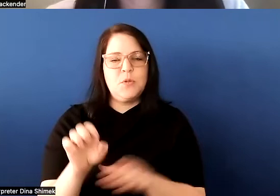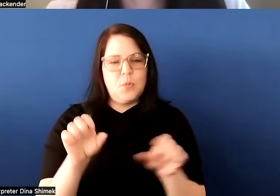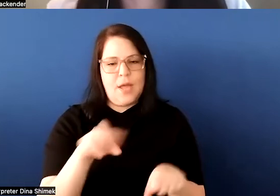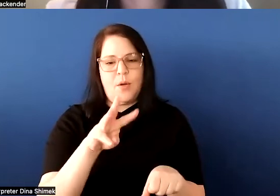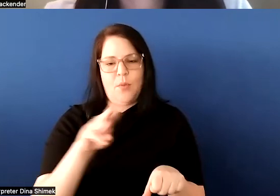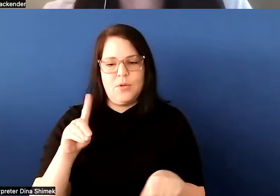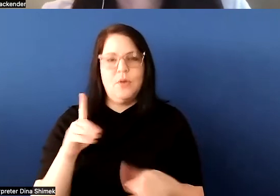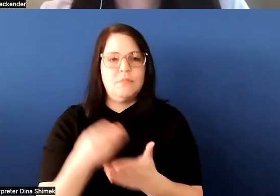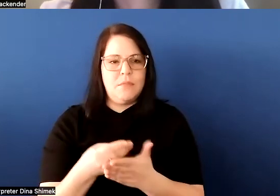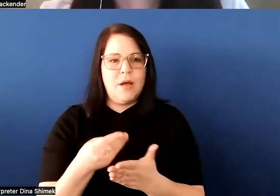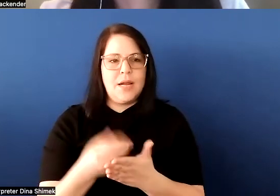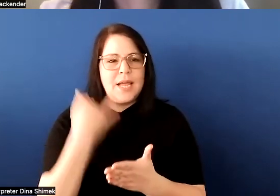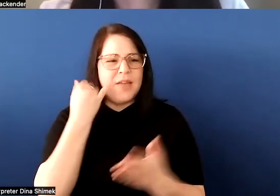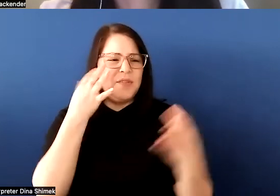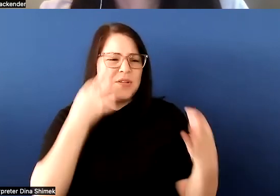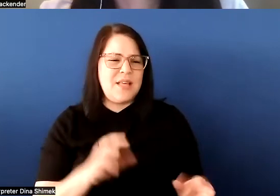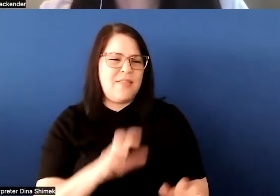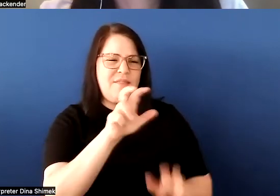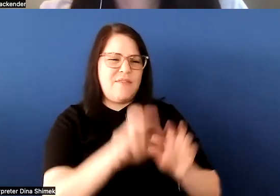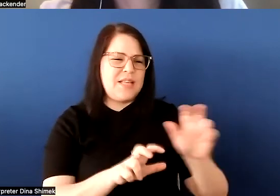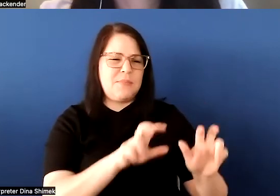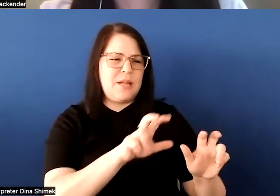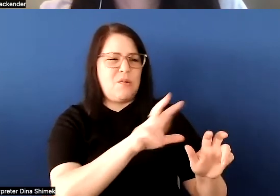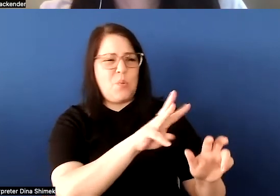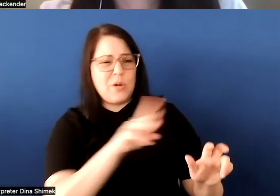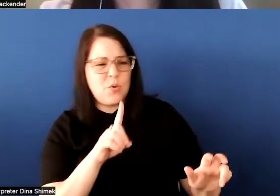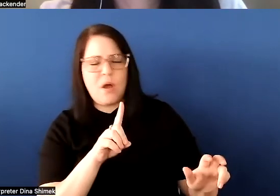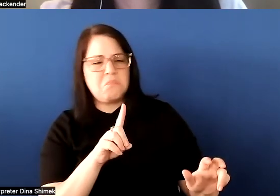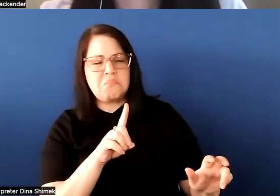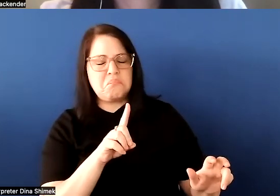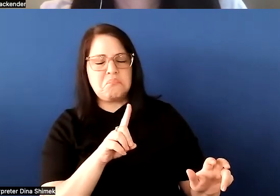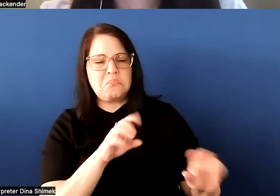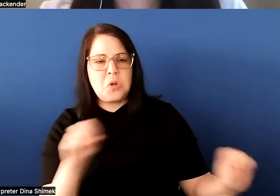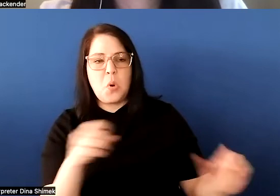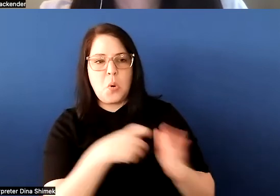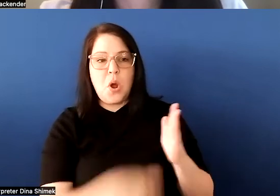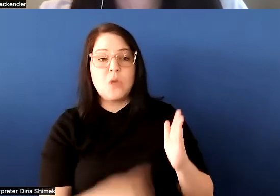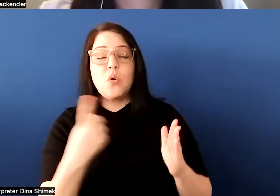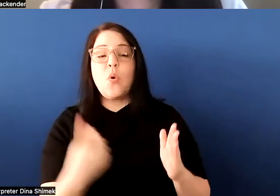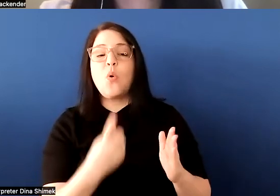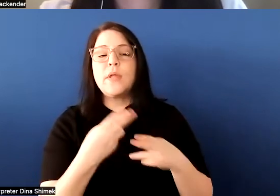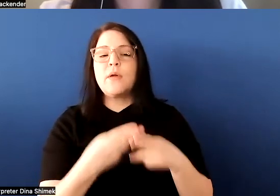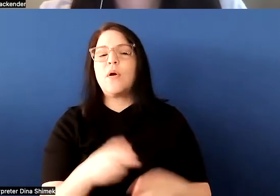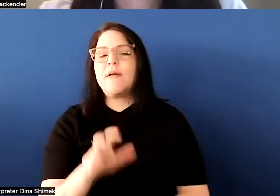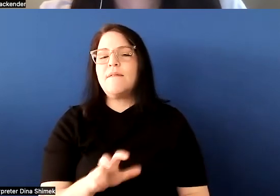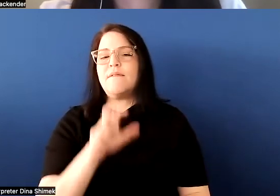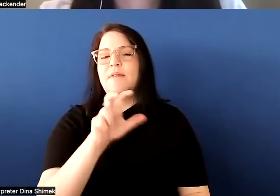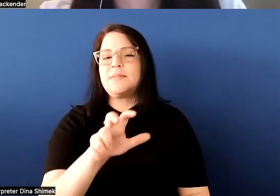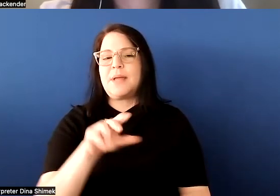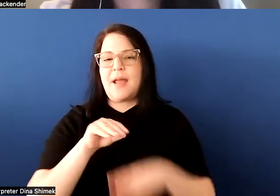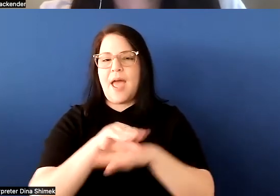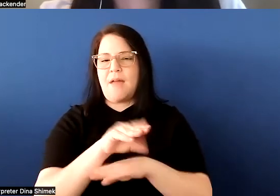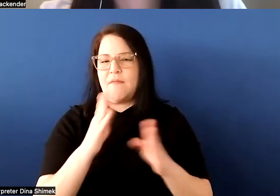choose a different one of the investment options, really the only fees tied to them are your investment, what we call investment advisor